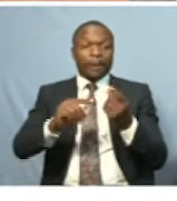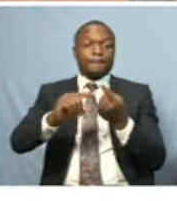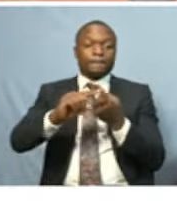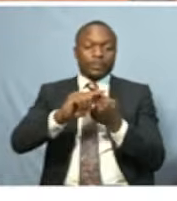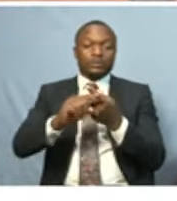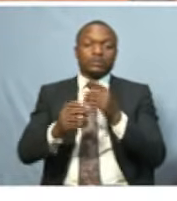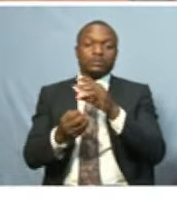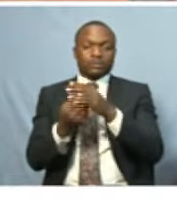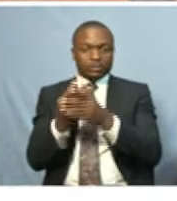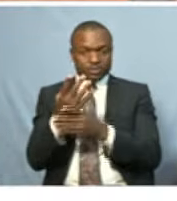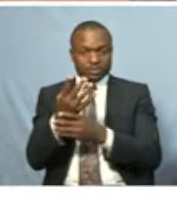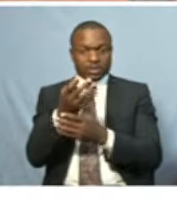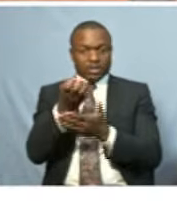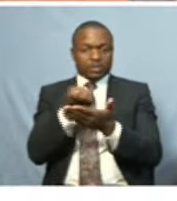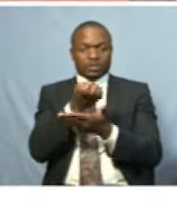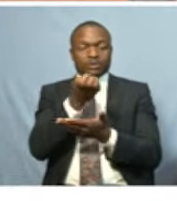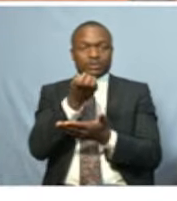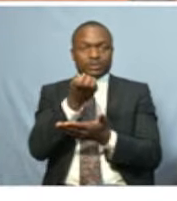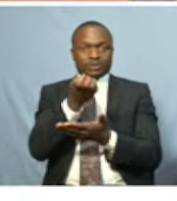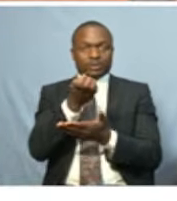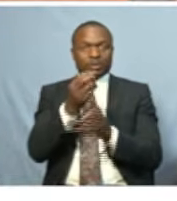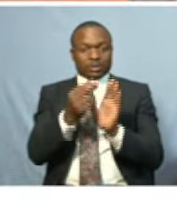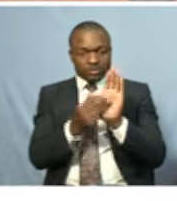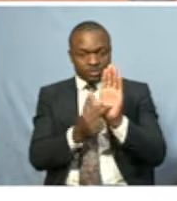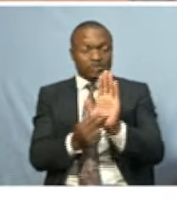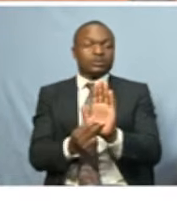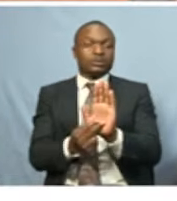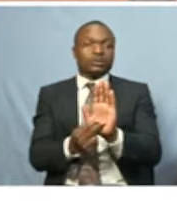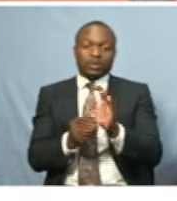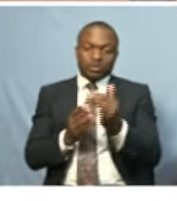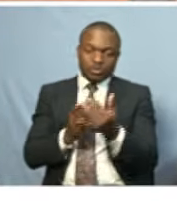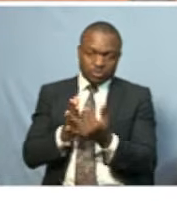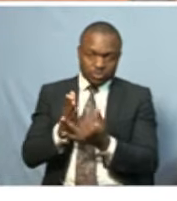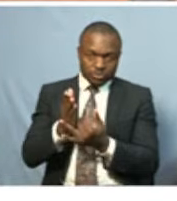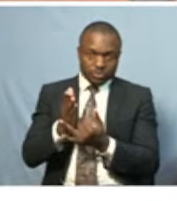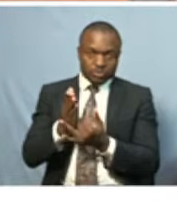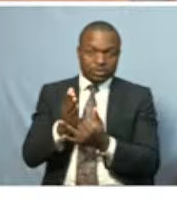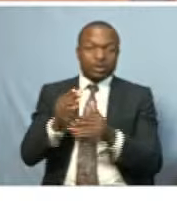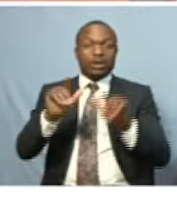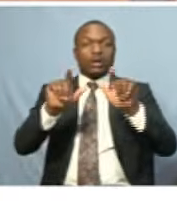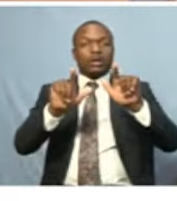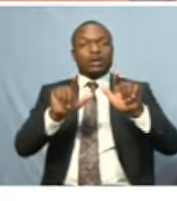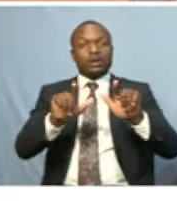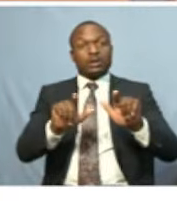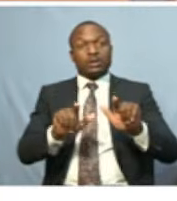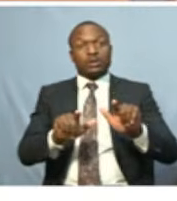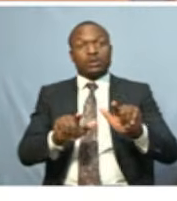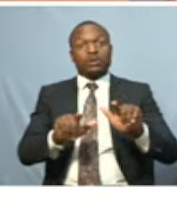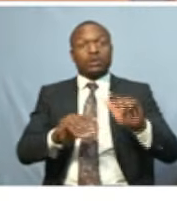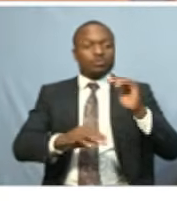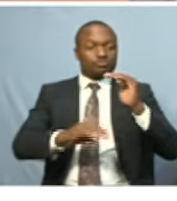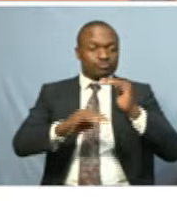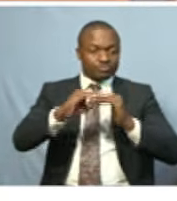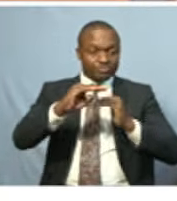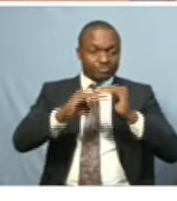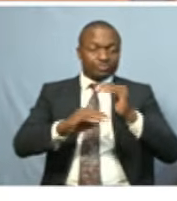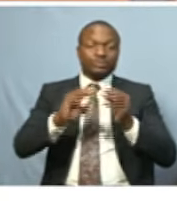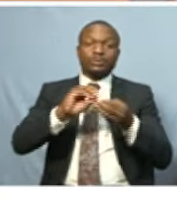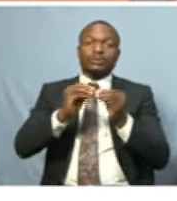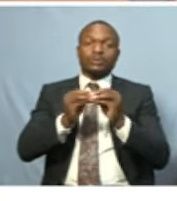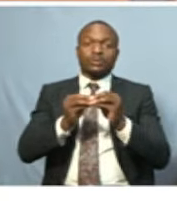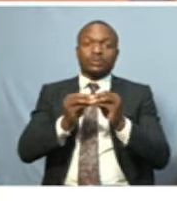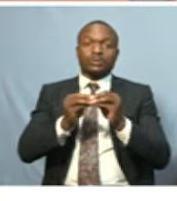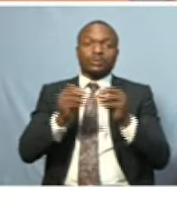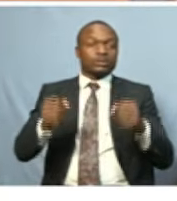growth of the economy, manifesting through low inflation rate, appreciation of the